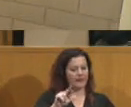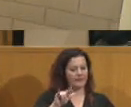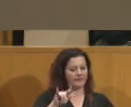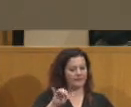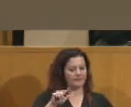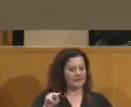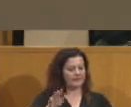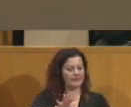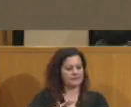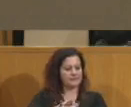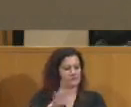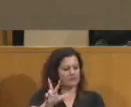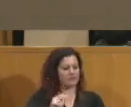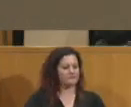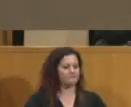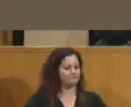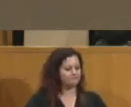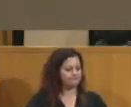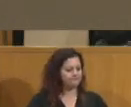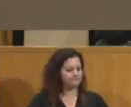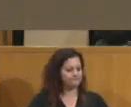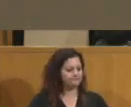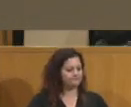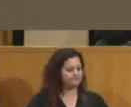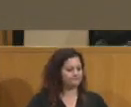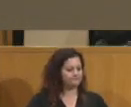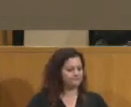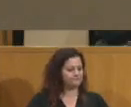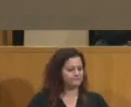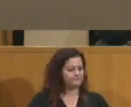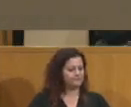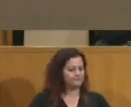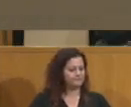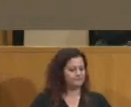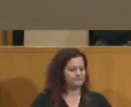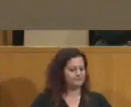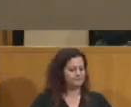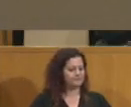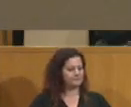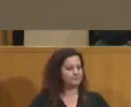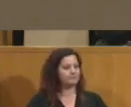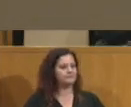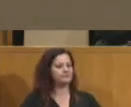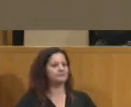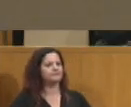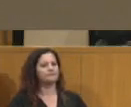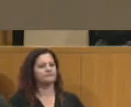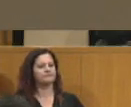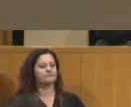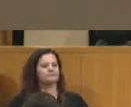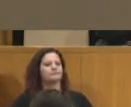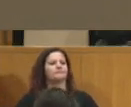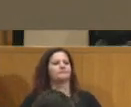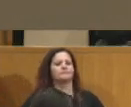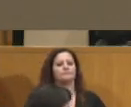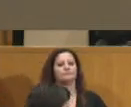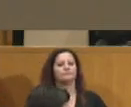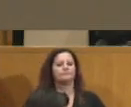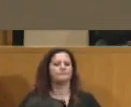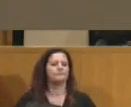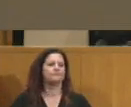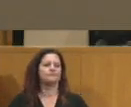see you out there, and I appreciate your support. Thank you for believing in me and working so hard to make this night